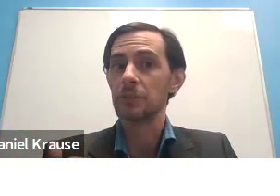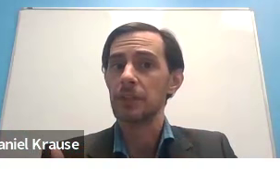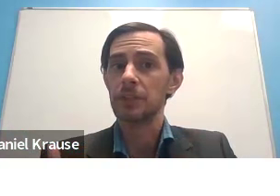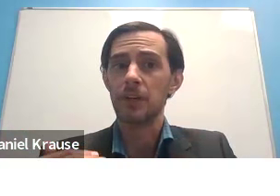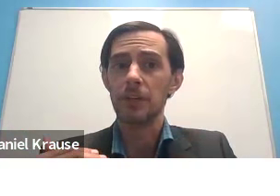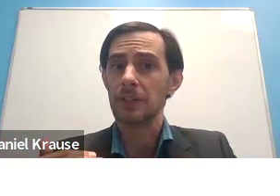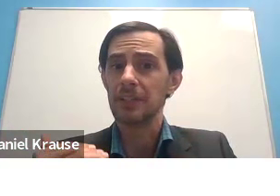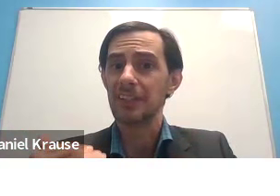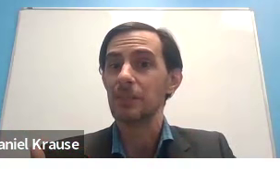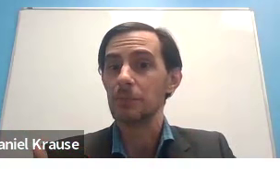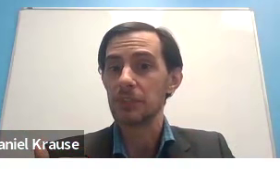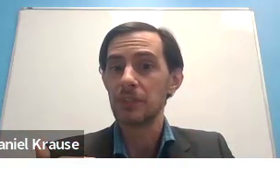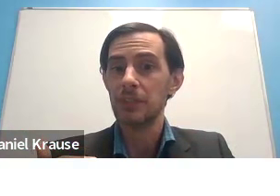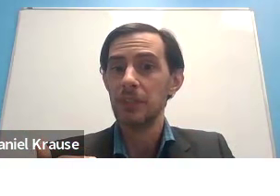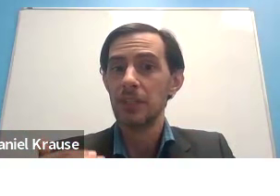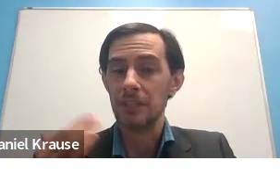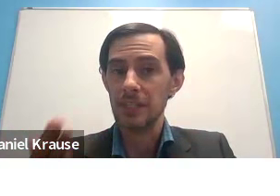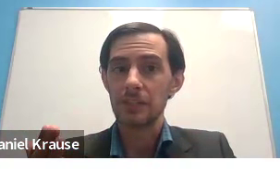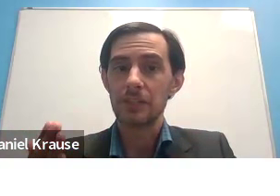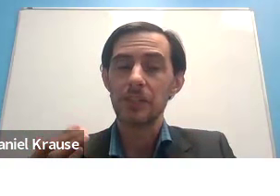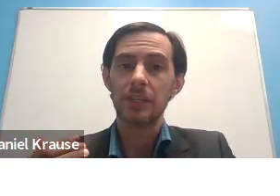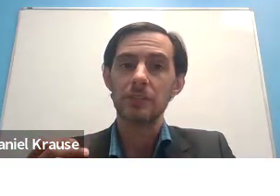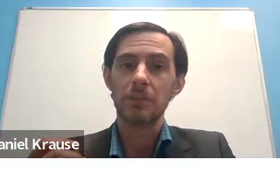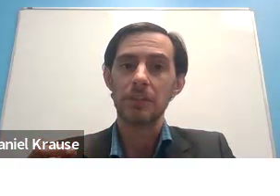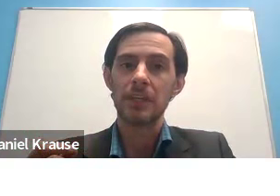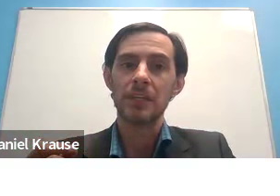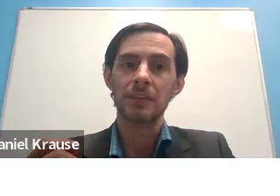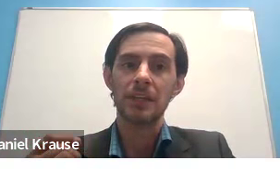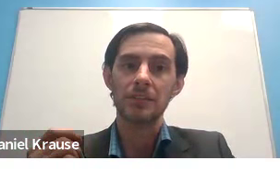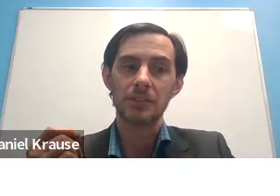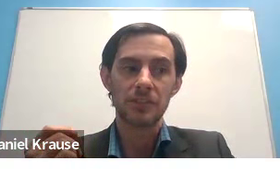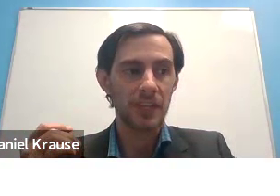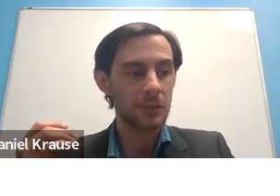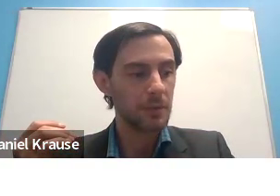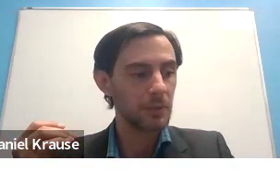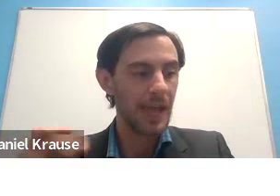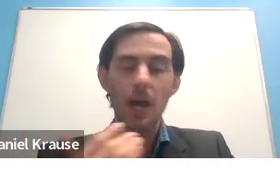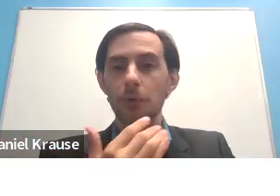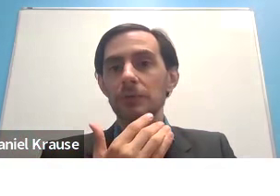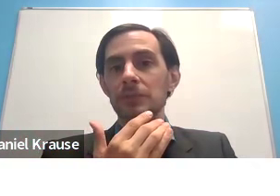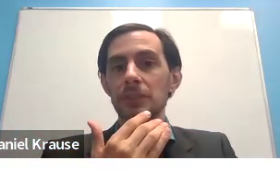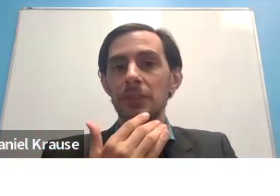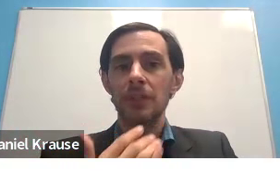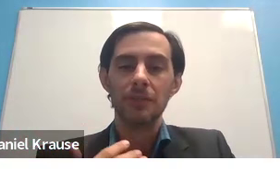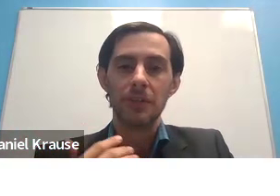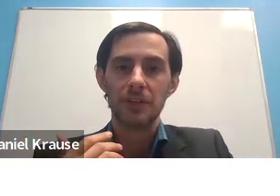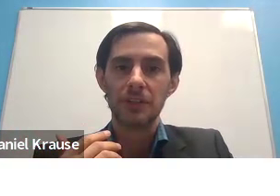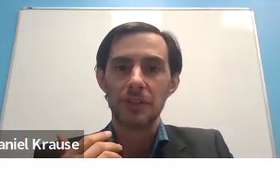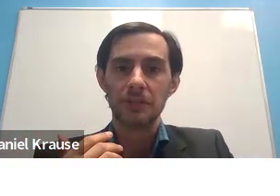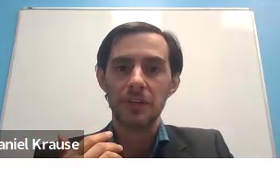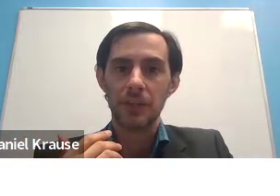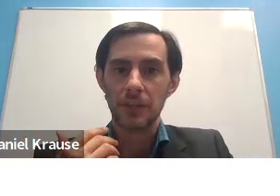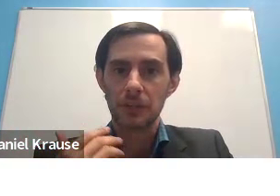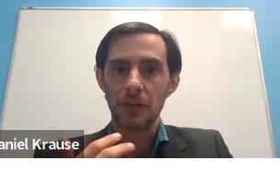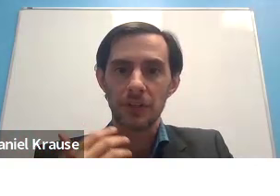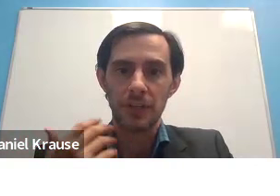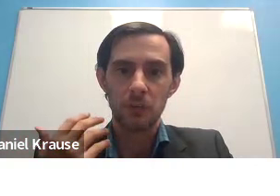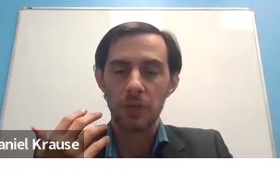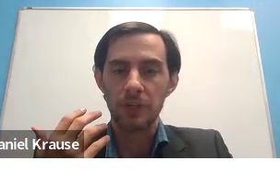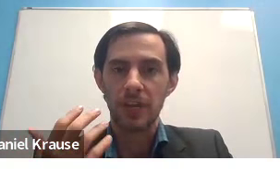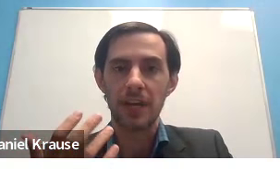and violent swings on their incomes. This tends to be the thing that sends people out of the artistic endeavor